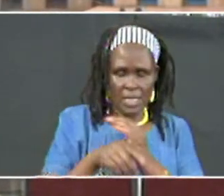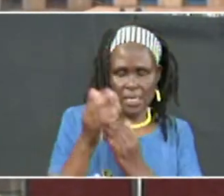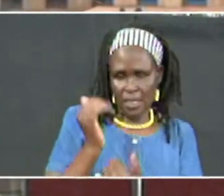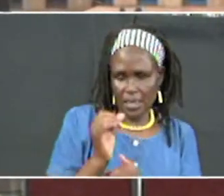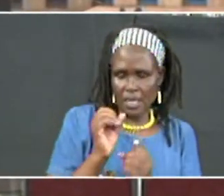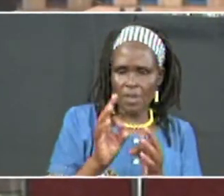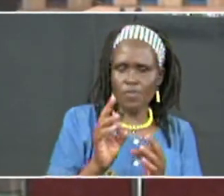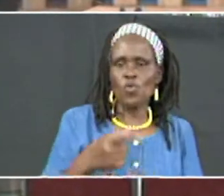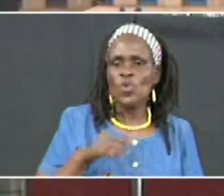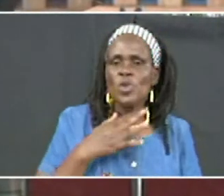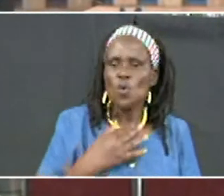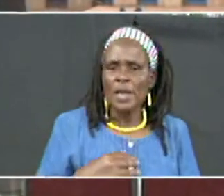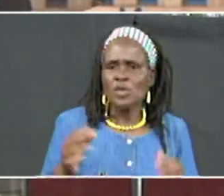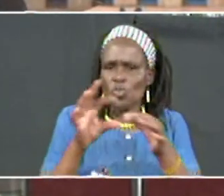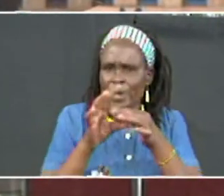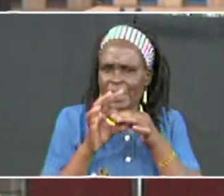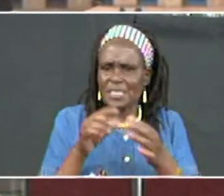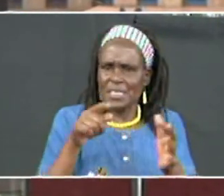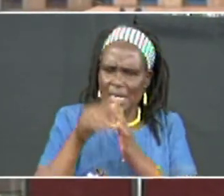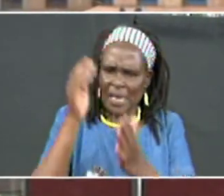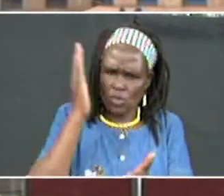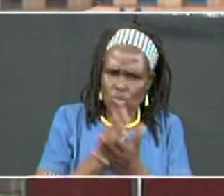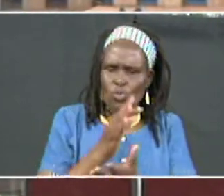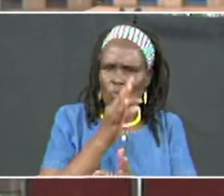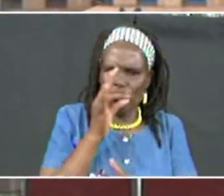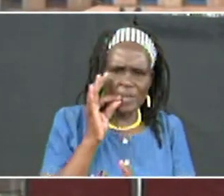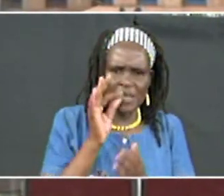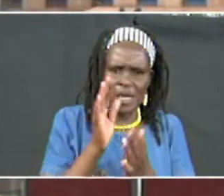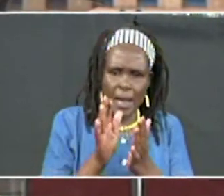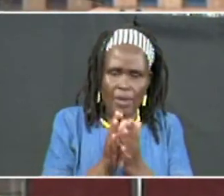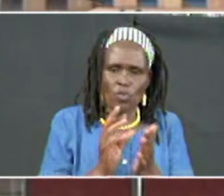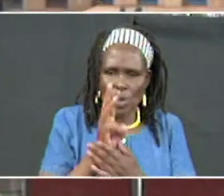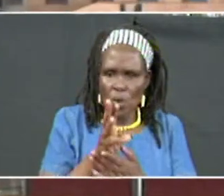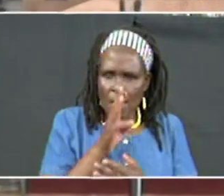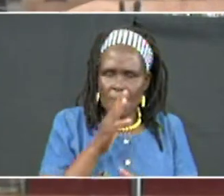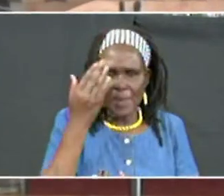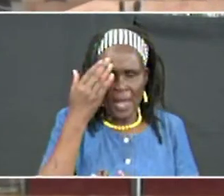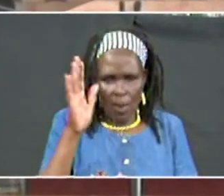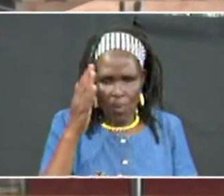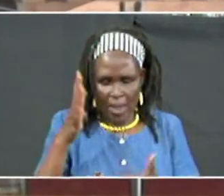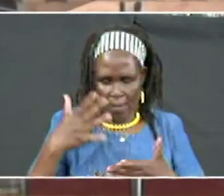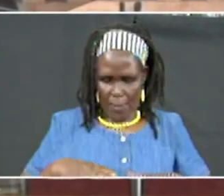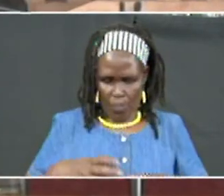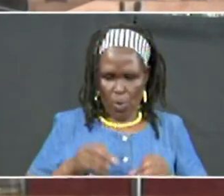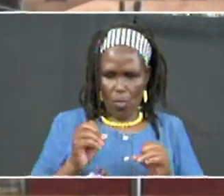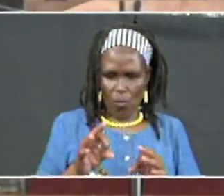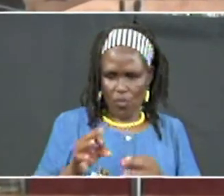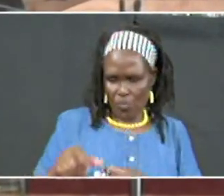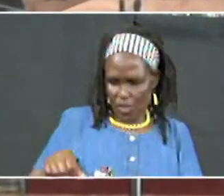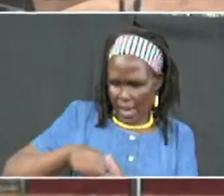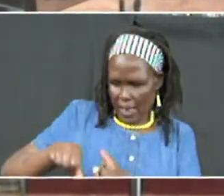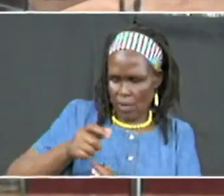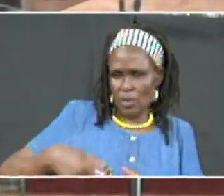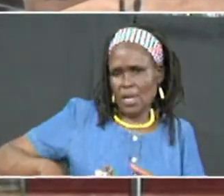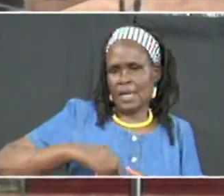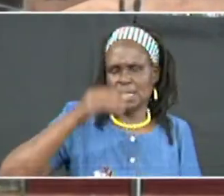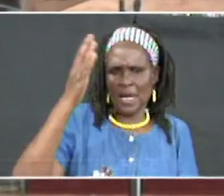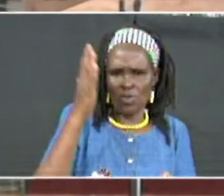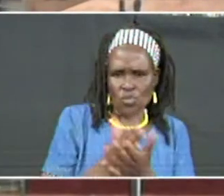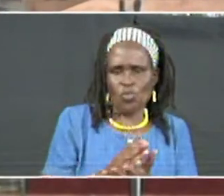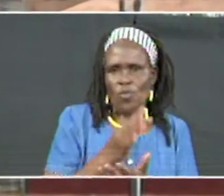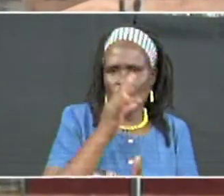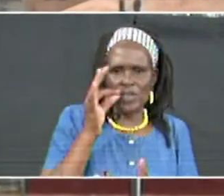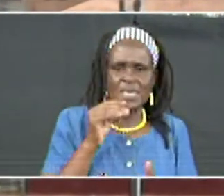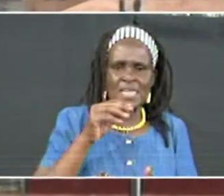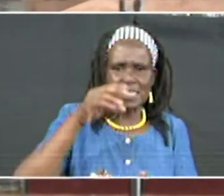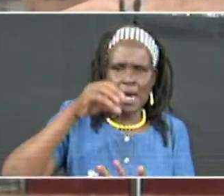engage in a true fast, then we will be aware of the people around us. A true fast is the classic case of